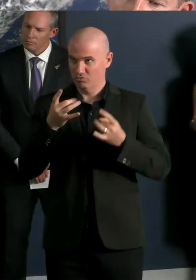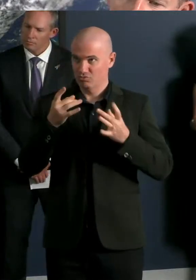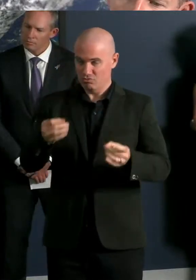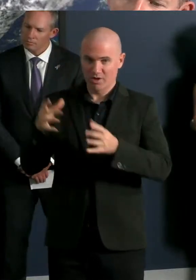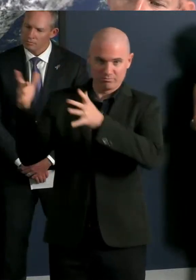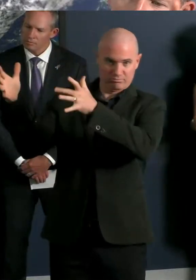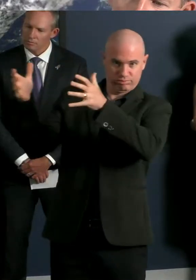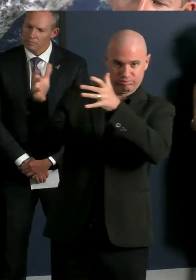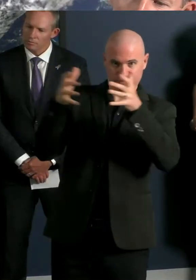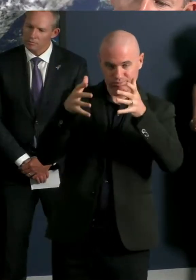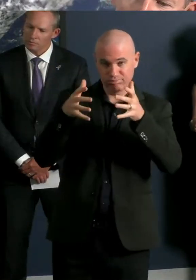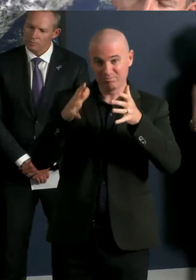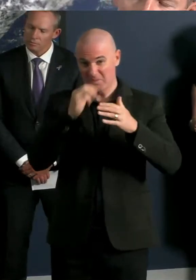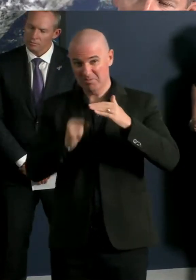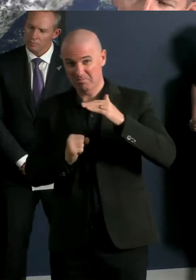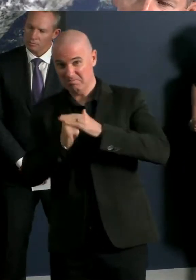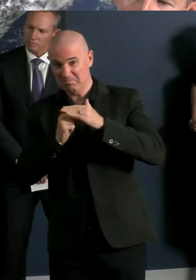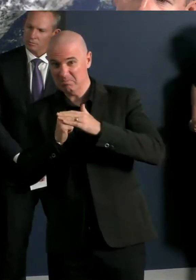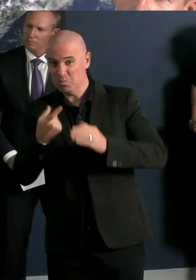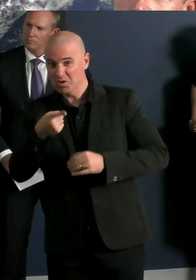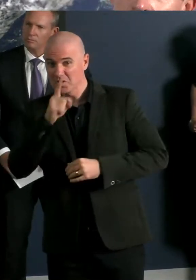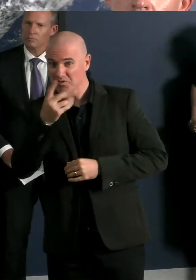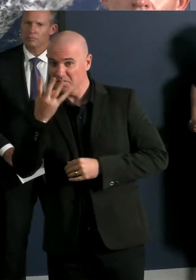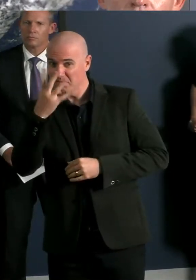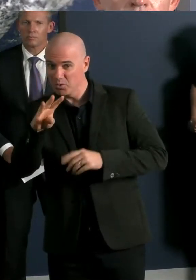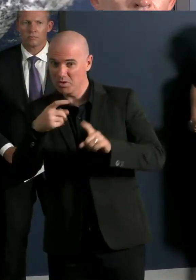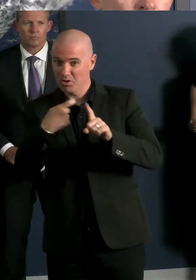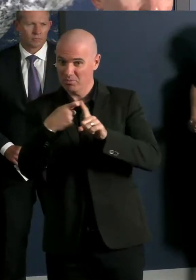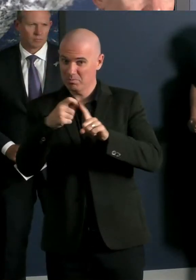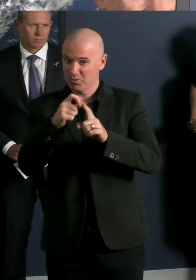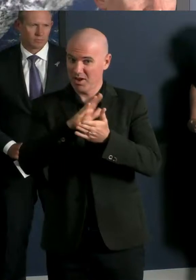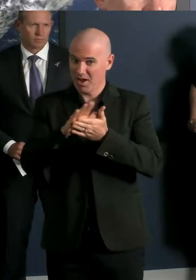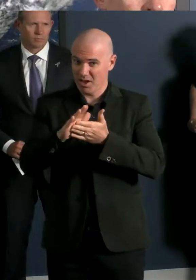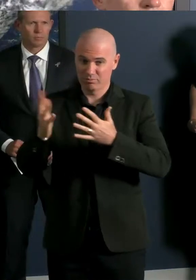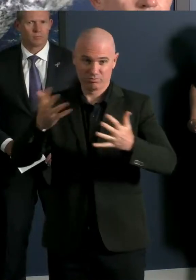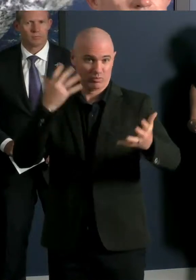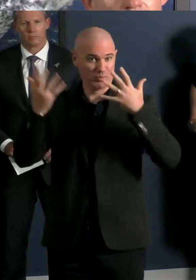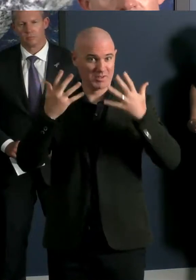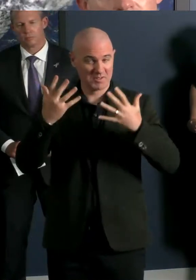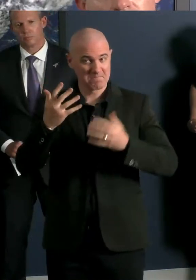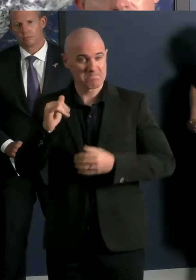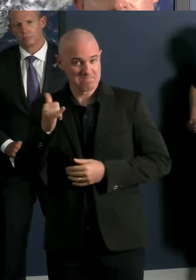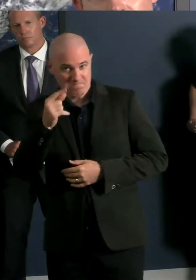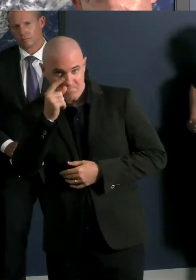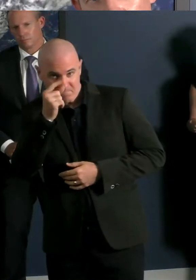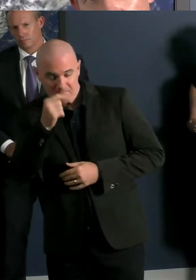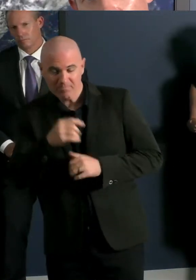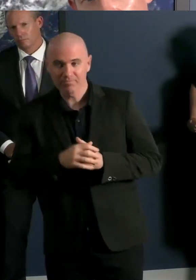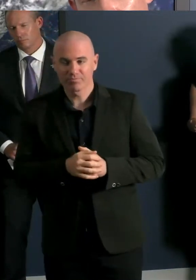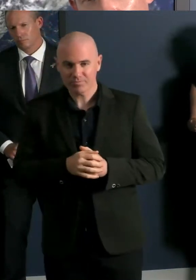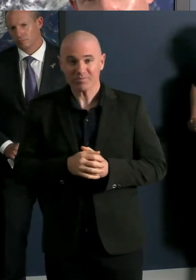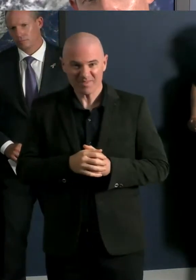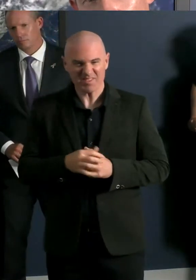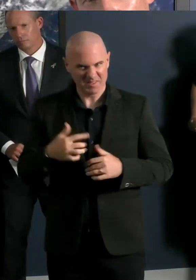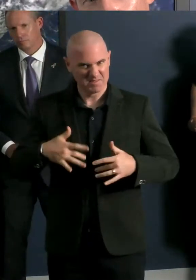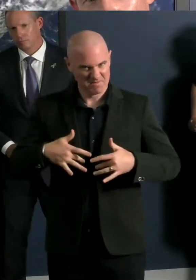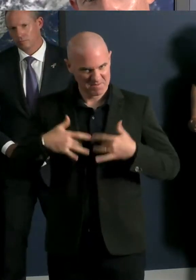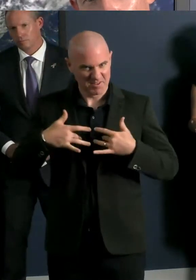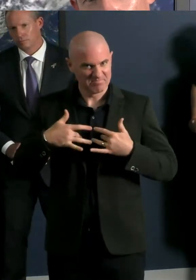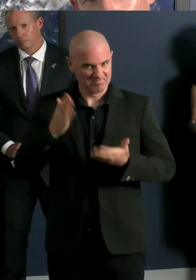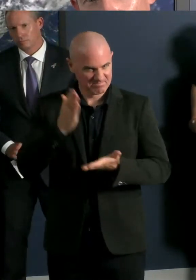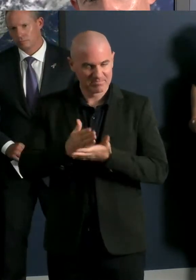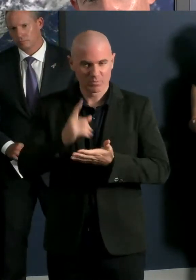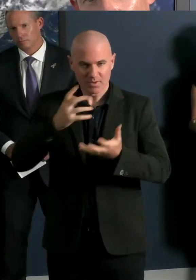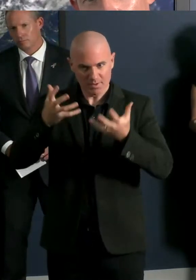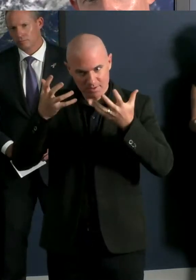gusts of up to 140 kilometres per hour are forecast. We are also expecting very heavy rainfall,